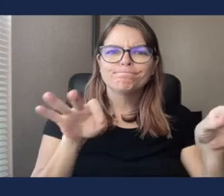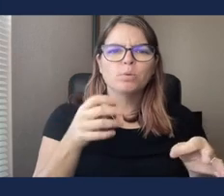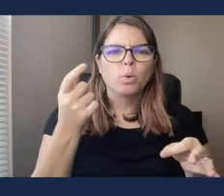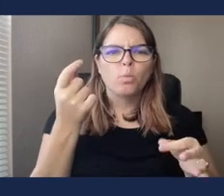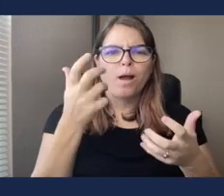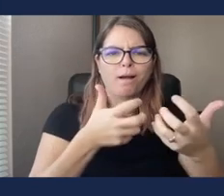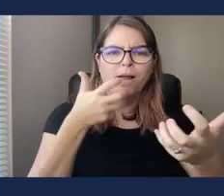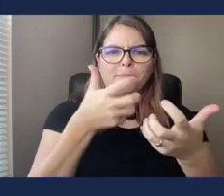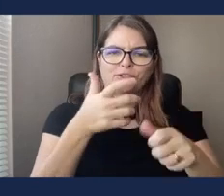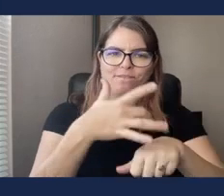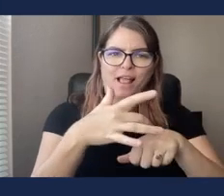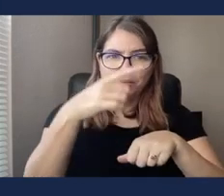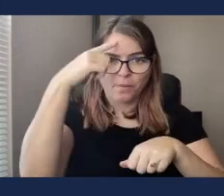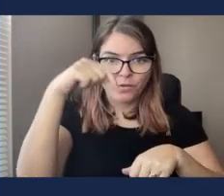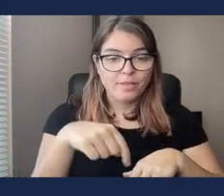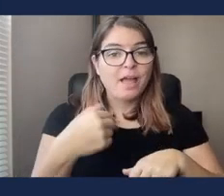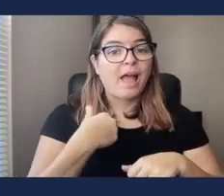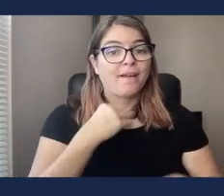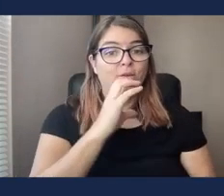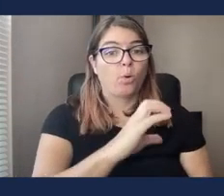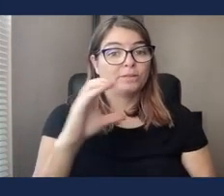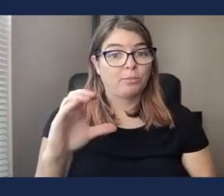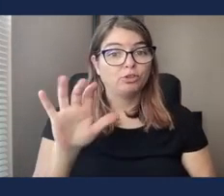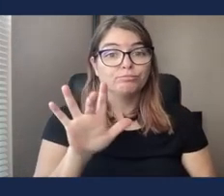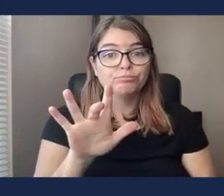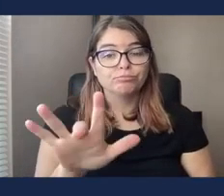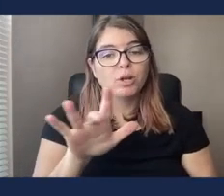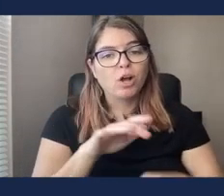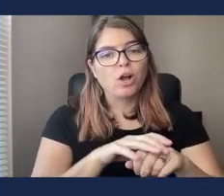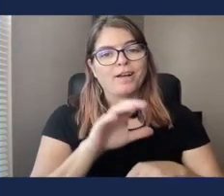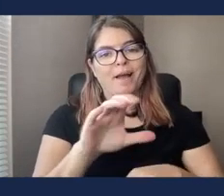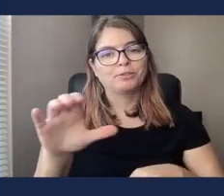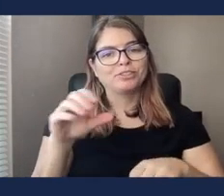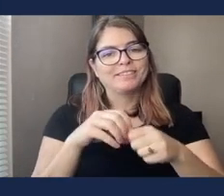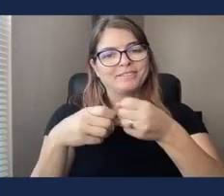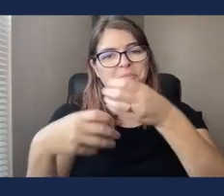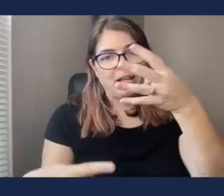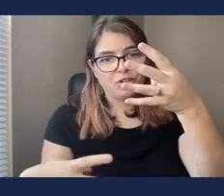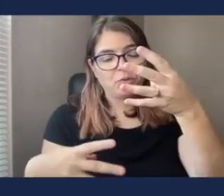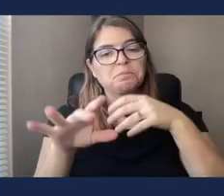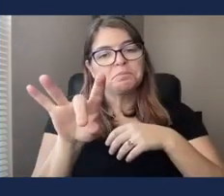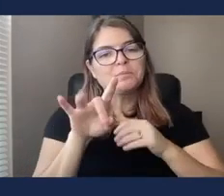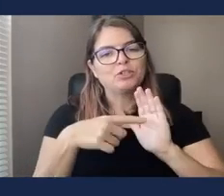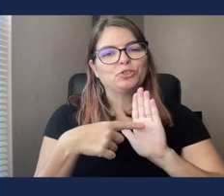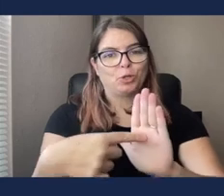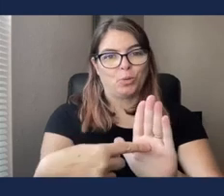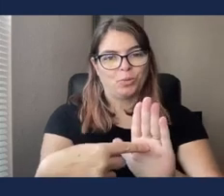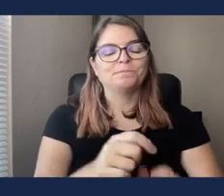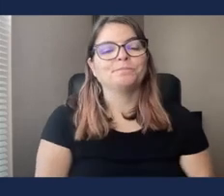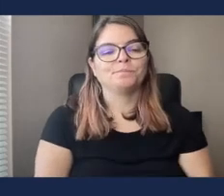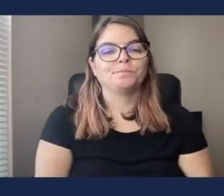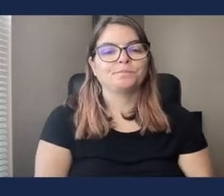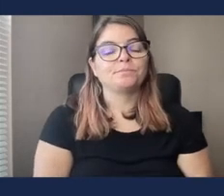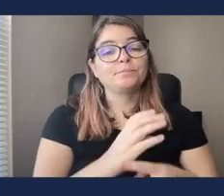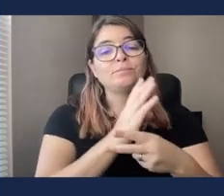webinar. There's closed captioning available. Just click on the captions in your menu and select Show Captions.